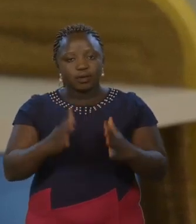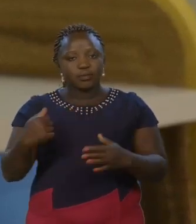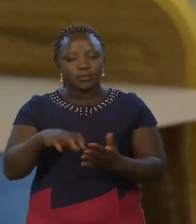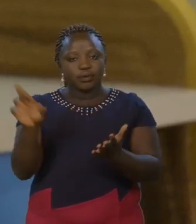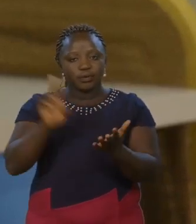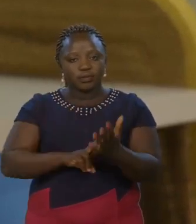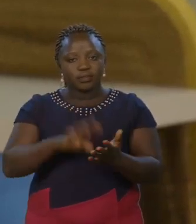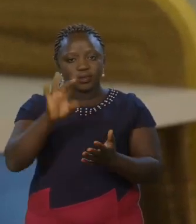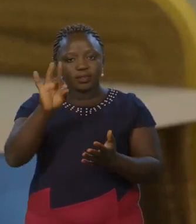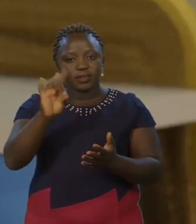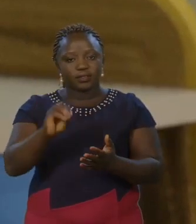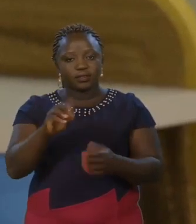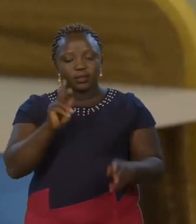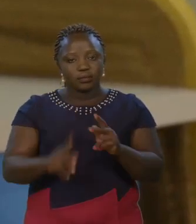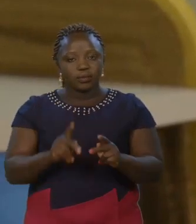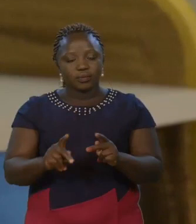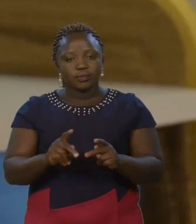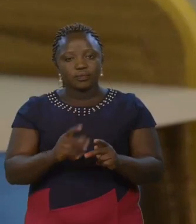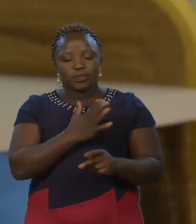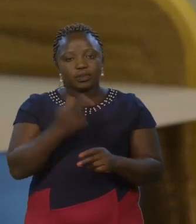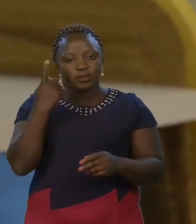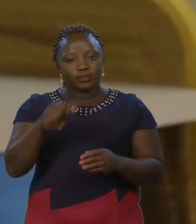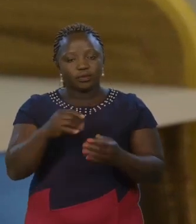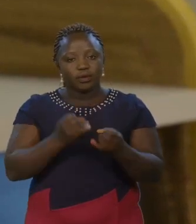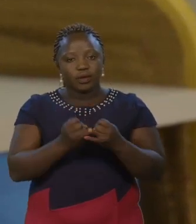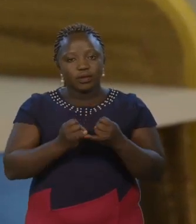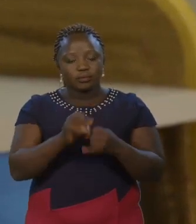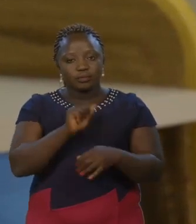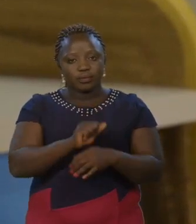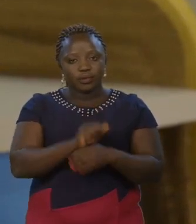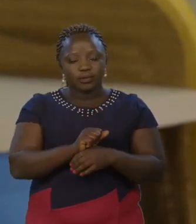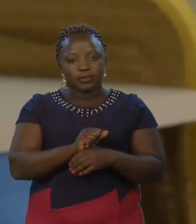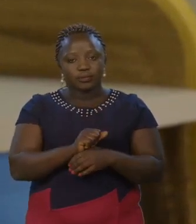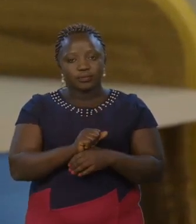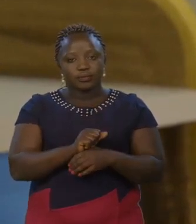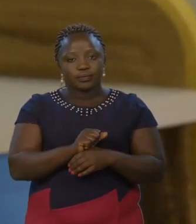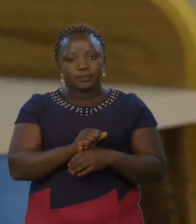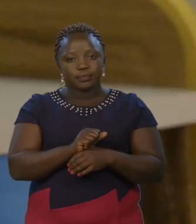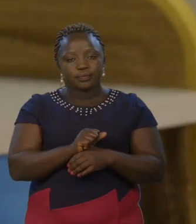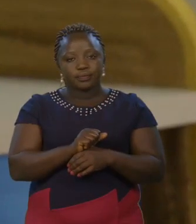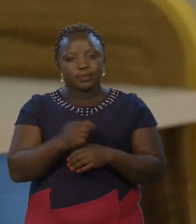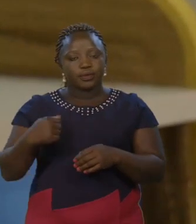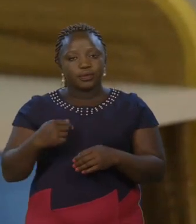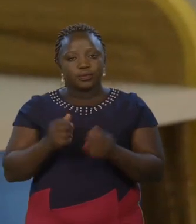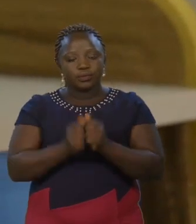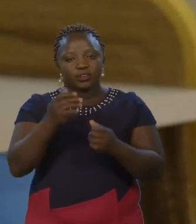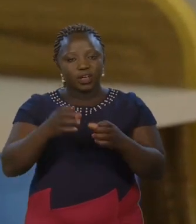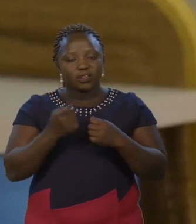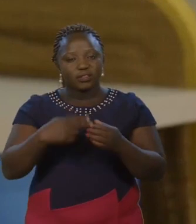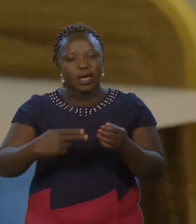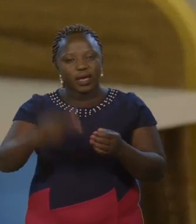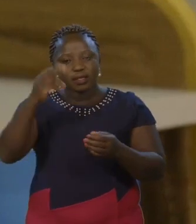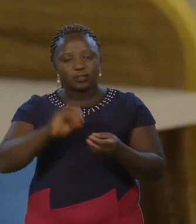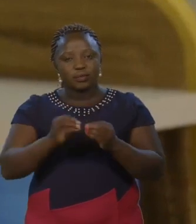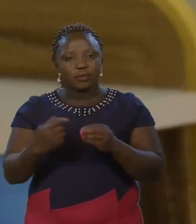we registered about 80 now. Then for aluminum and assembly and fabrication, which has